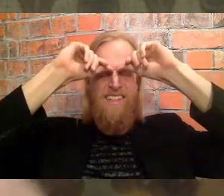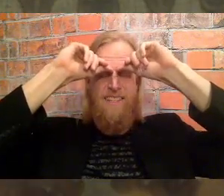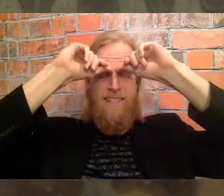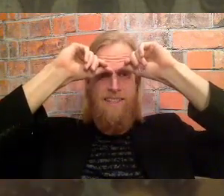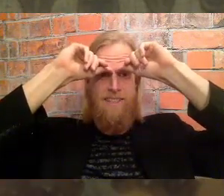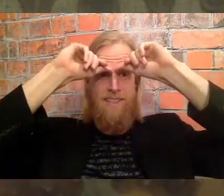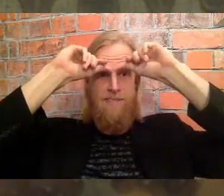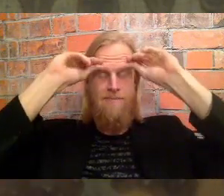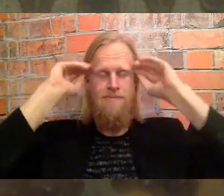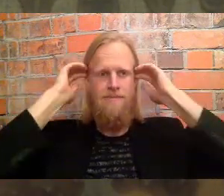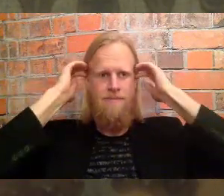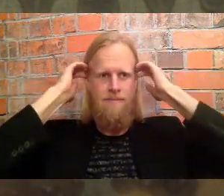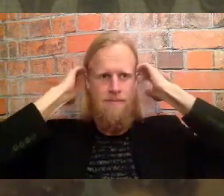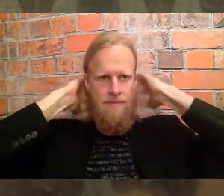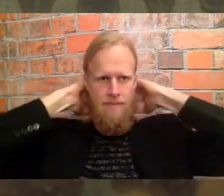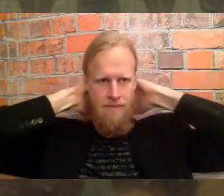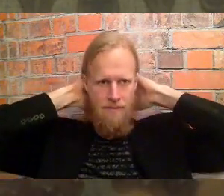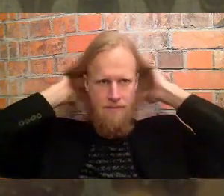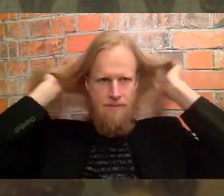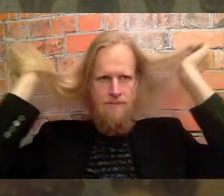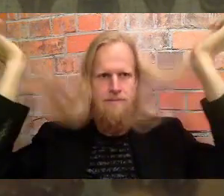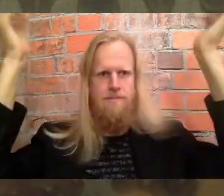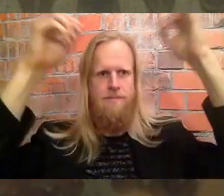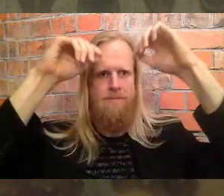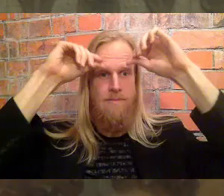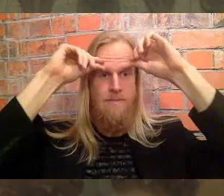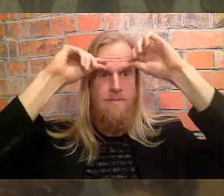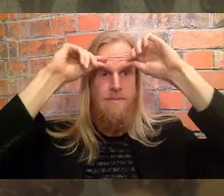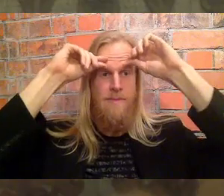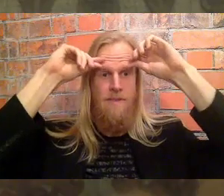Tapping the temples. Feels like too much work.